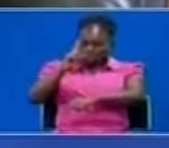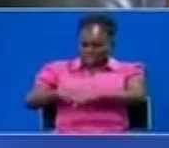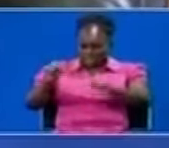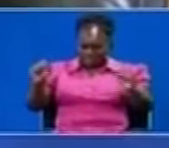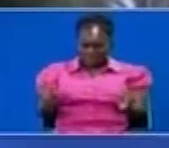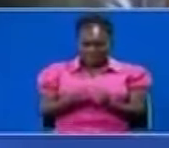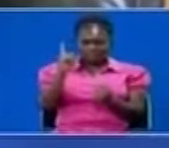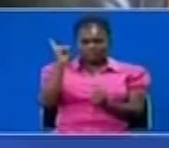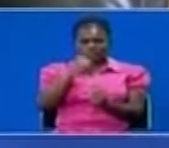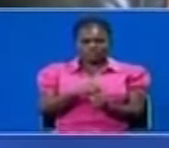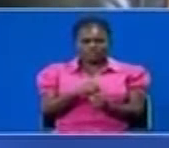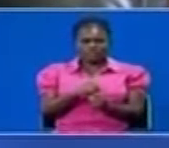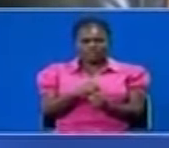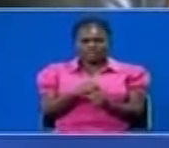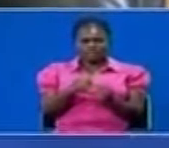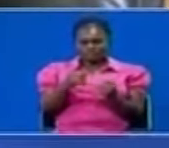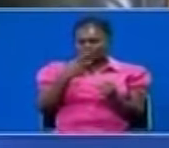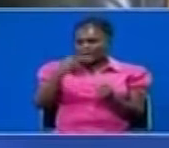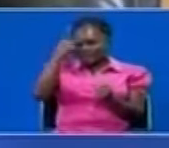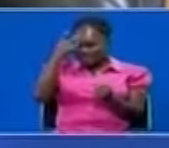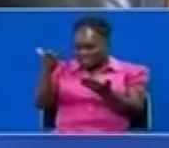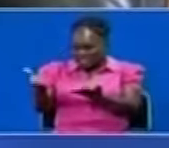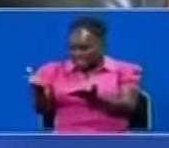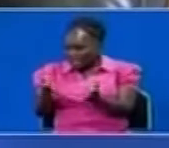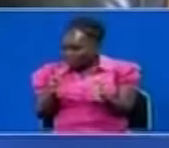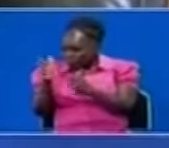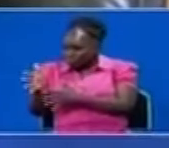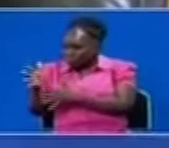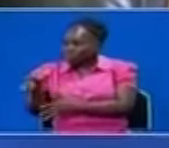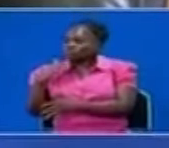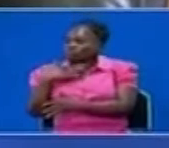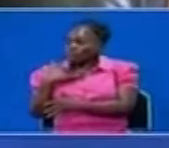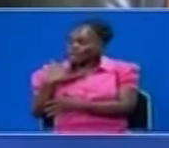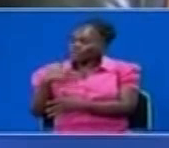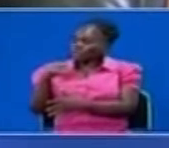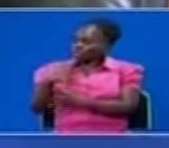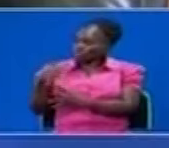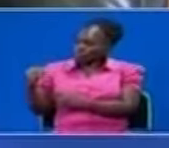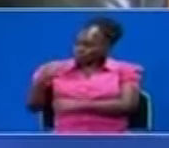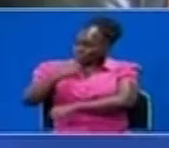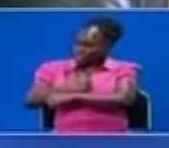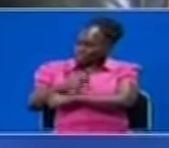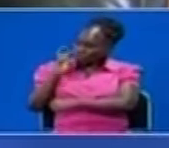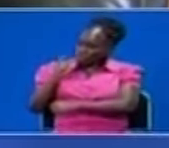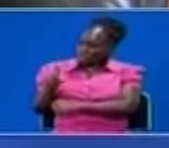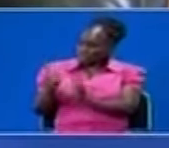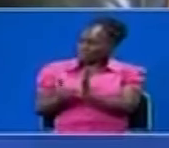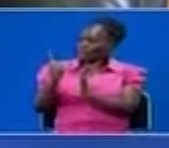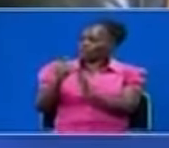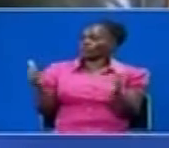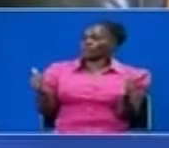happens, parents will still go there because you'll want to go to a school where you can see that your child, you know, is developing